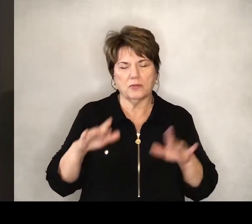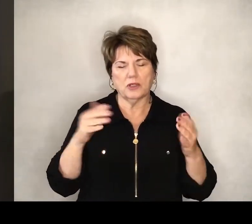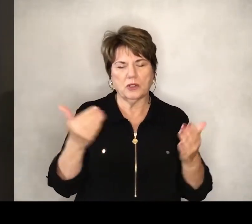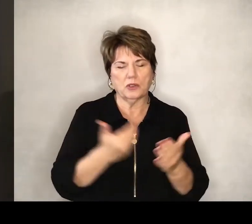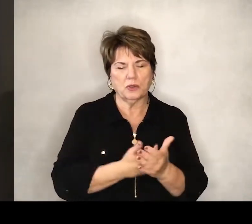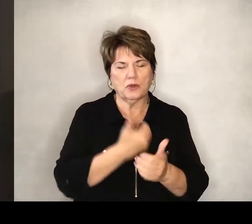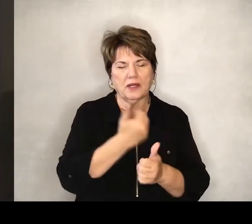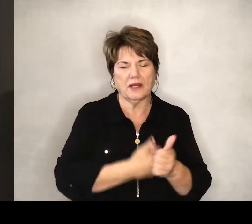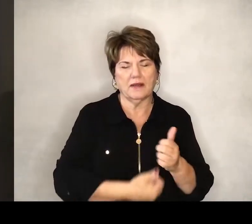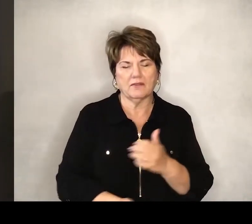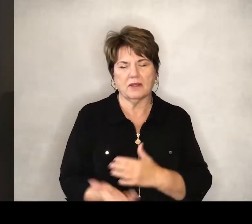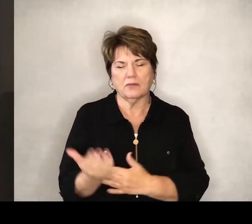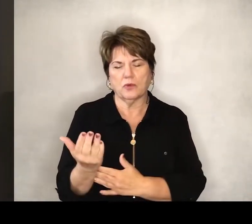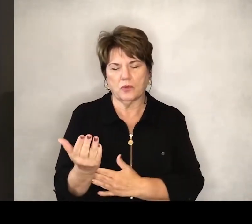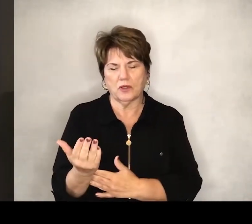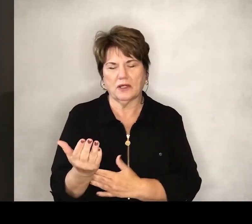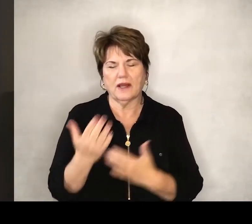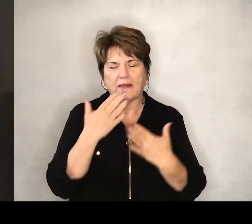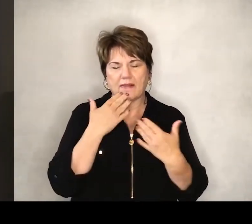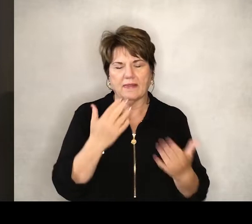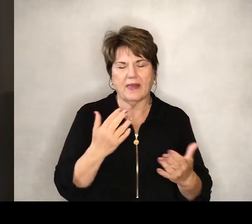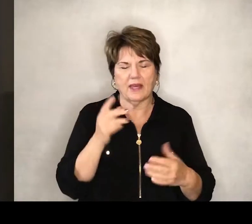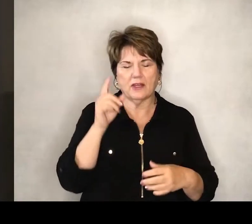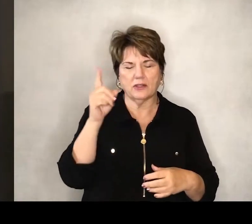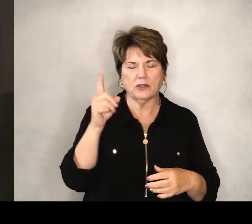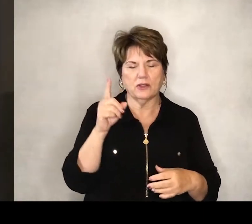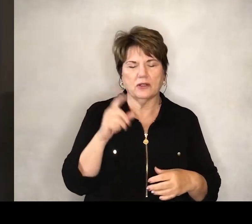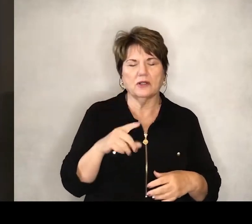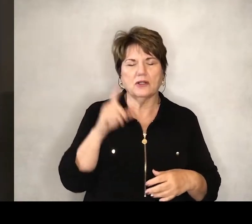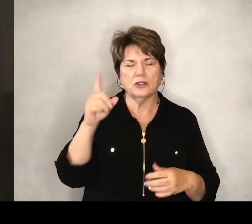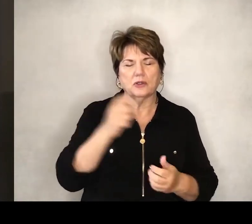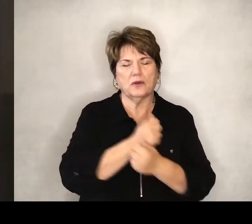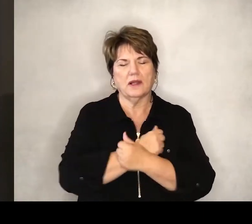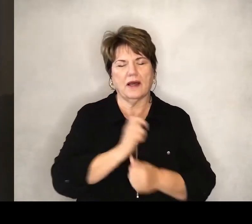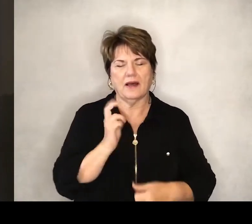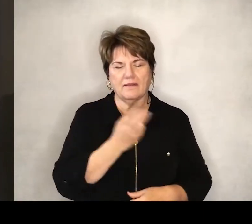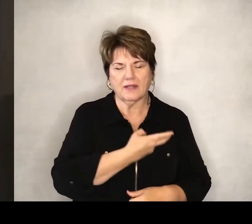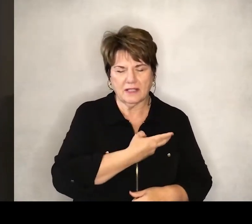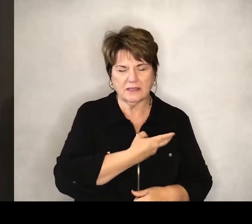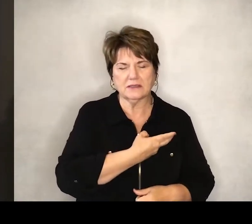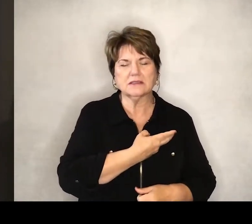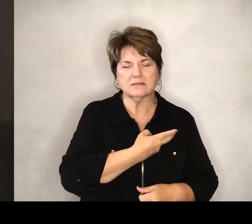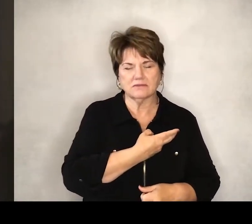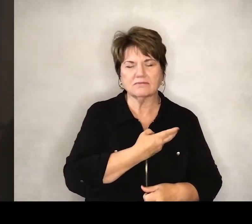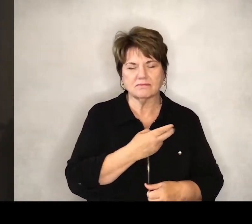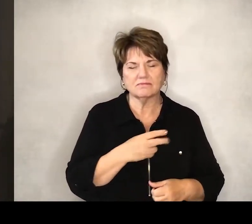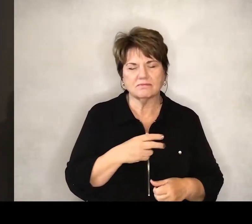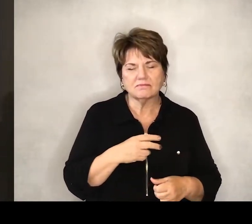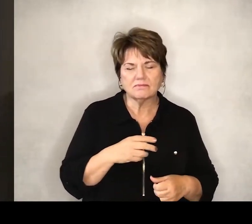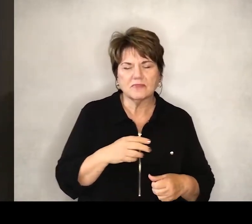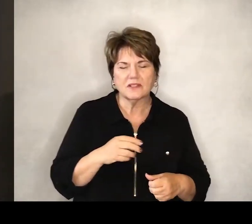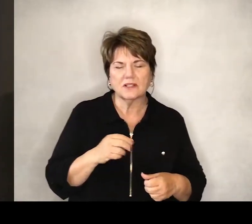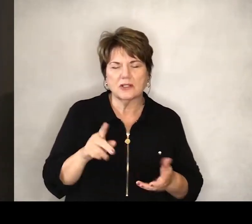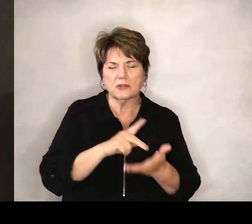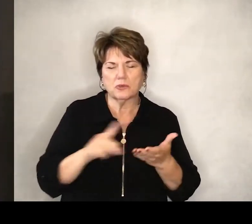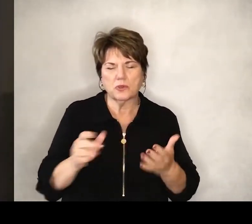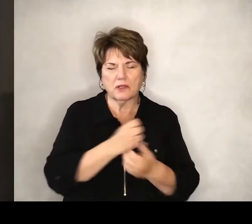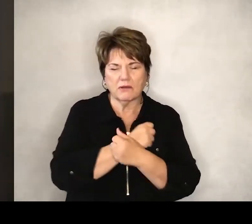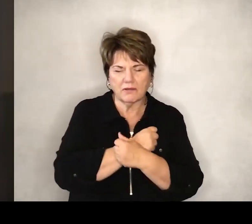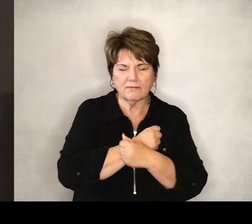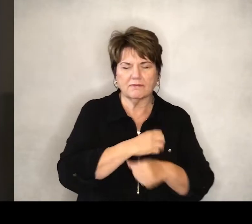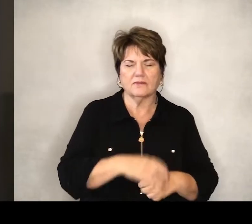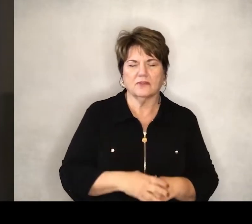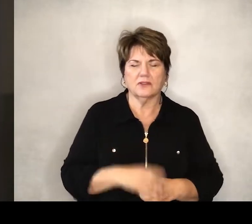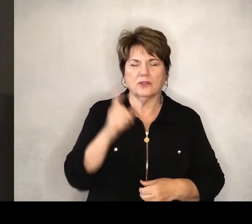new every morning. We thank you that you love us unconditionally, so much that you are willing to